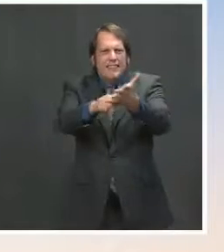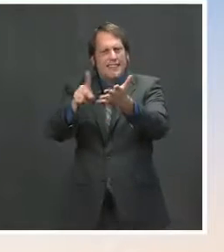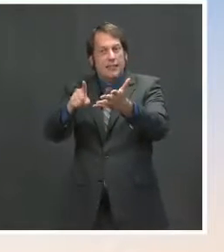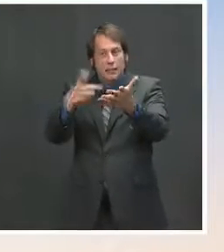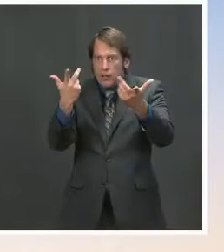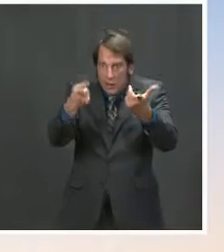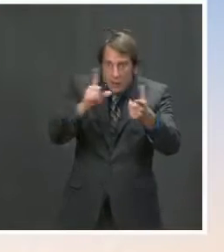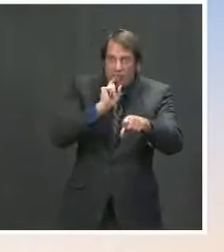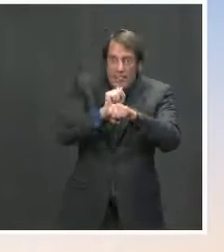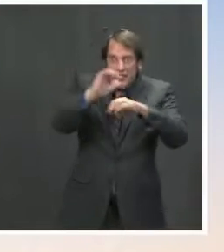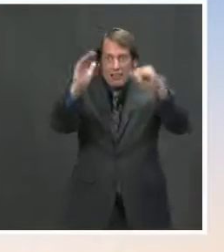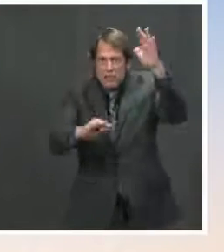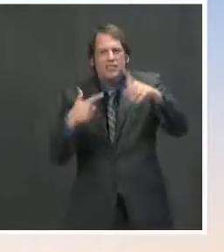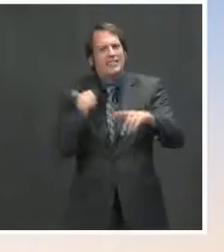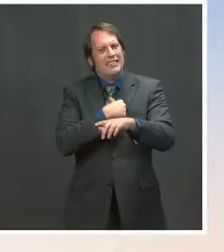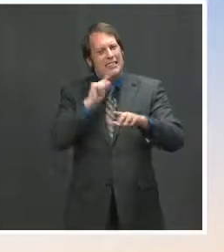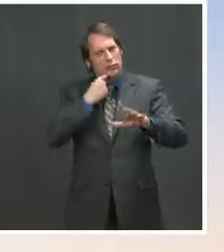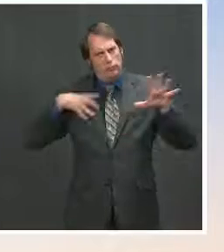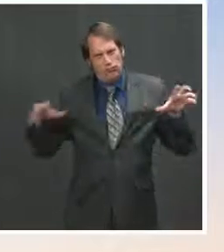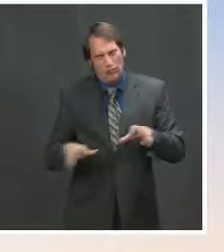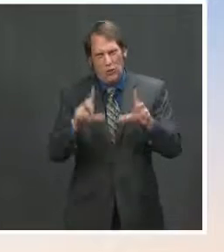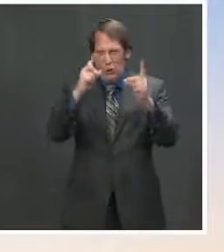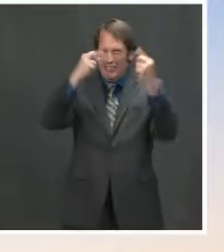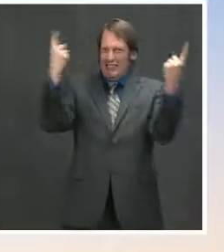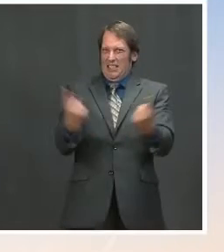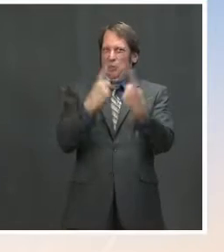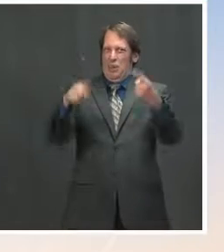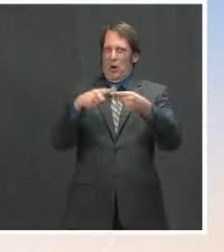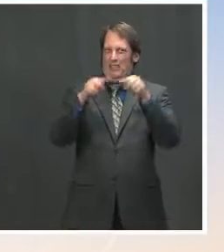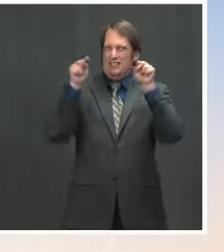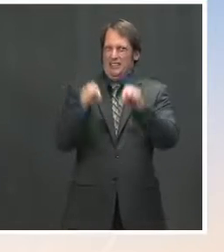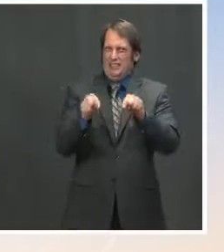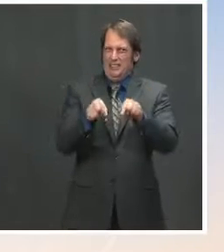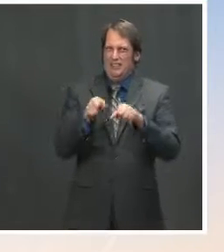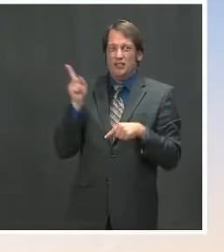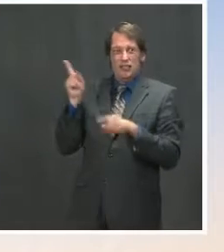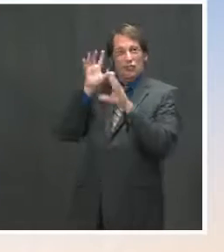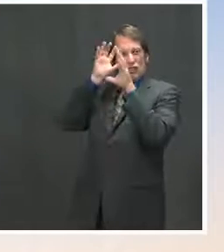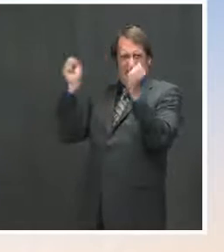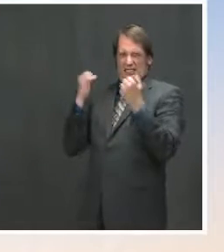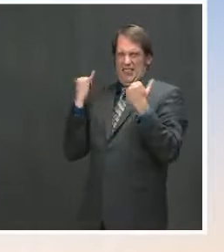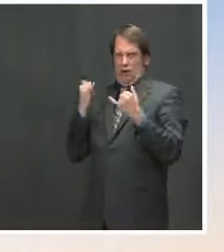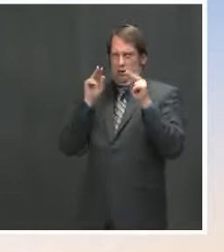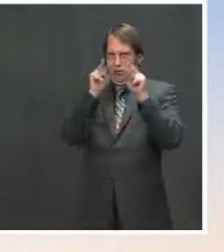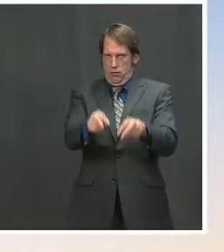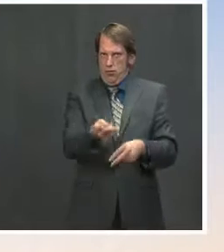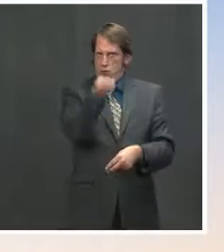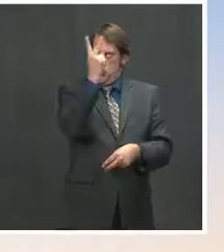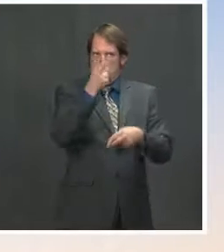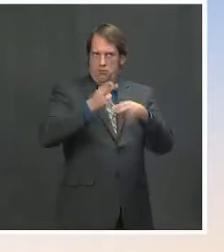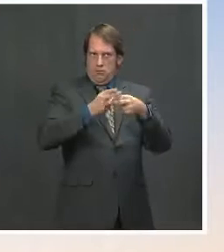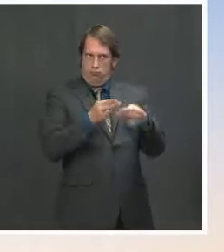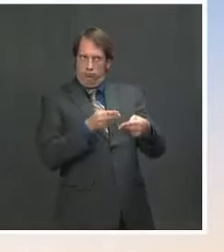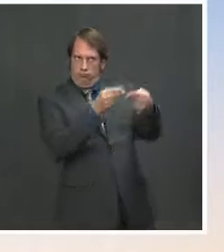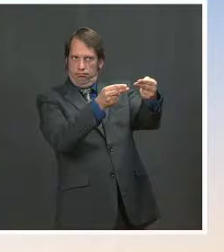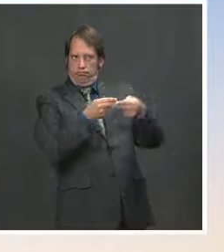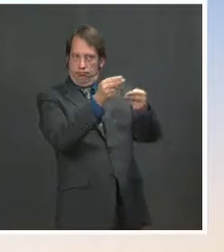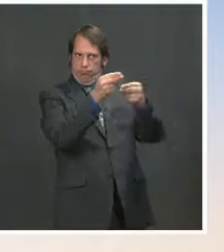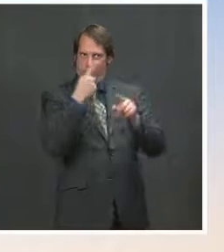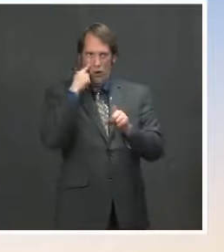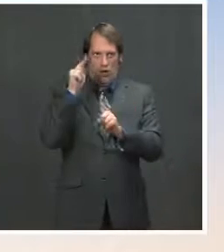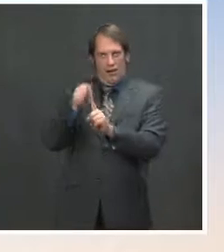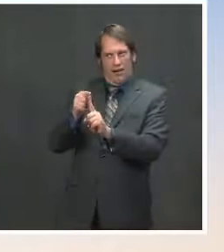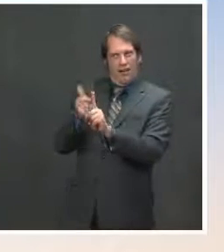two critical nominees pending who would do exactly that: Vinita Gupta to be Associate Attorney General and Kristen Clark to head the Civil Rights